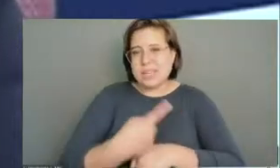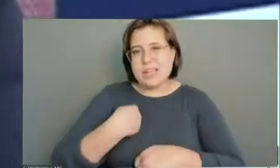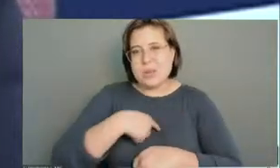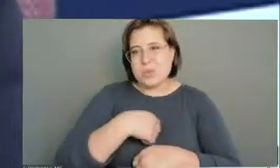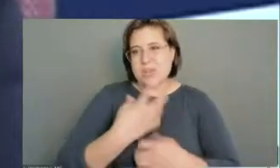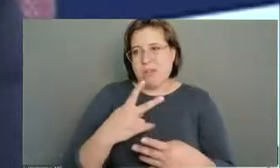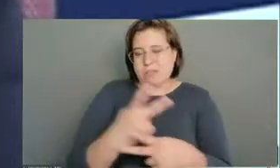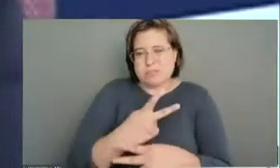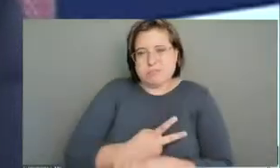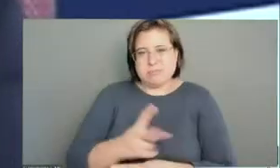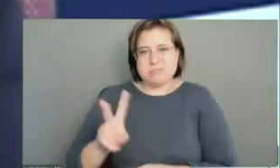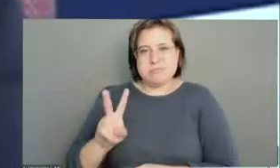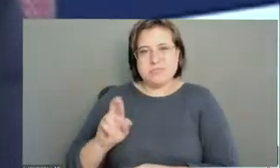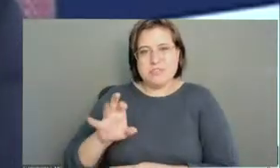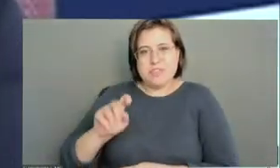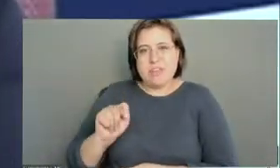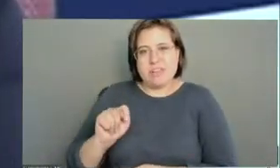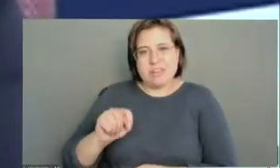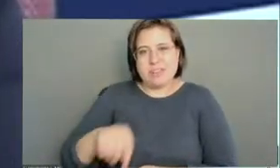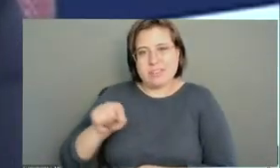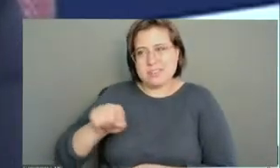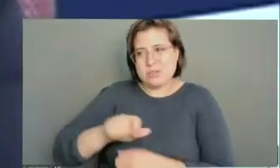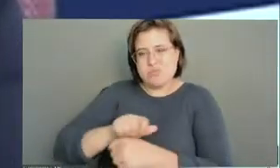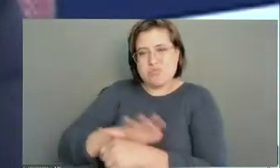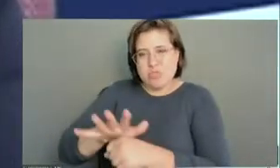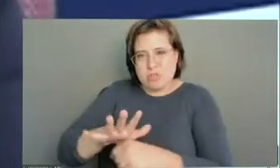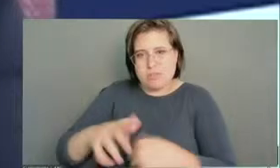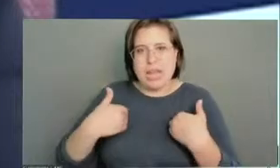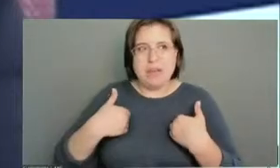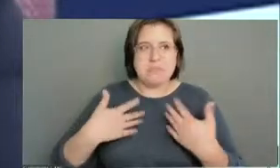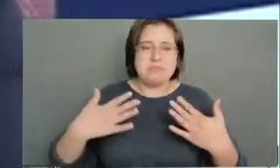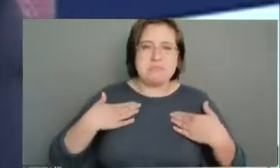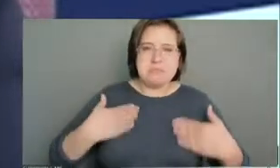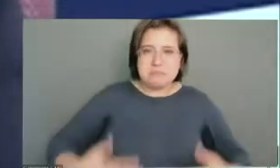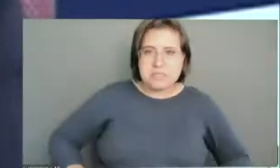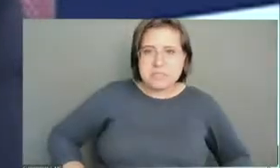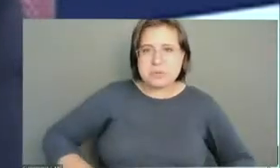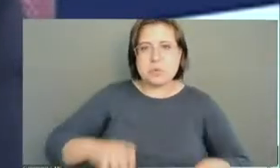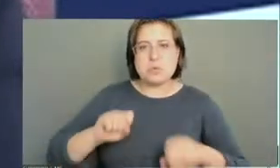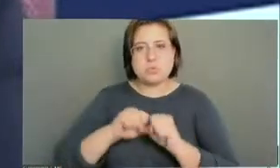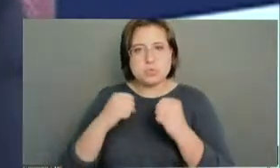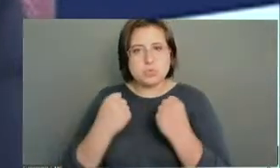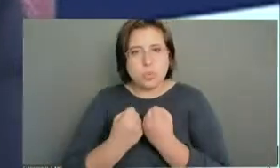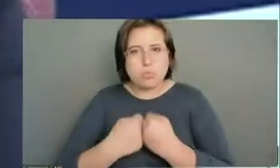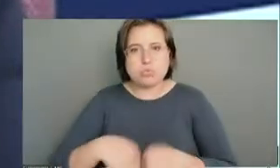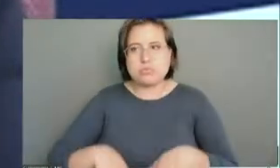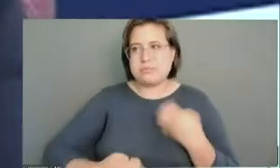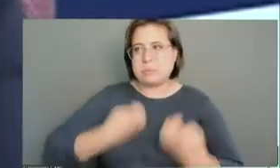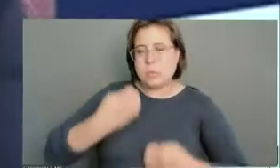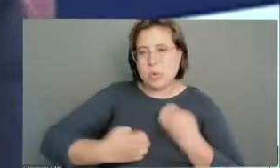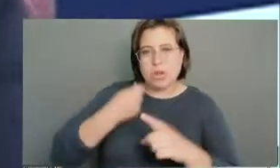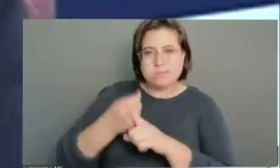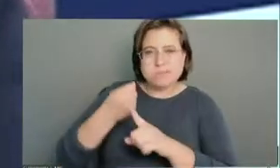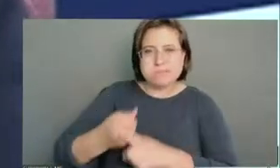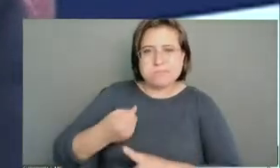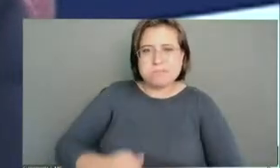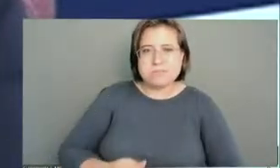effects, mental, physical, social, and emotional, often compounded by grief and